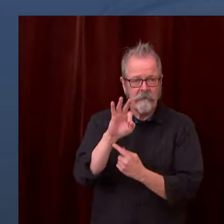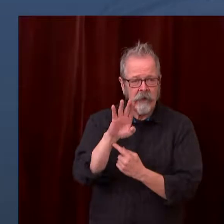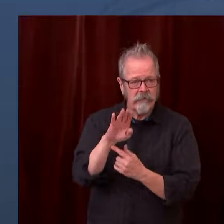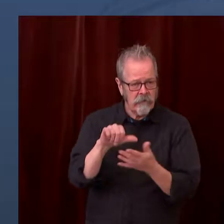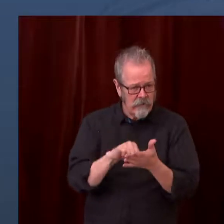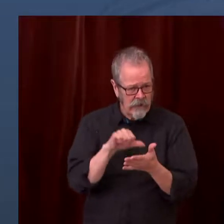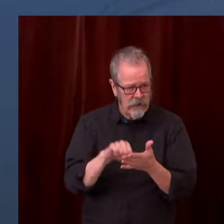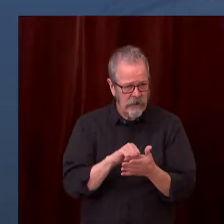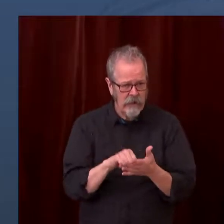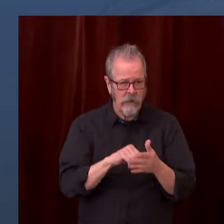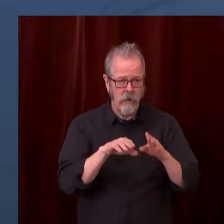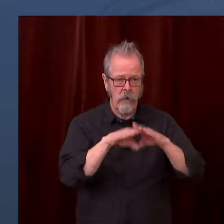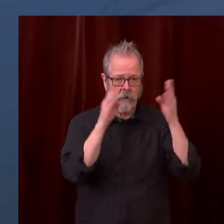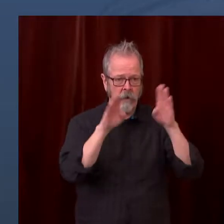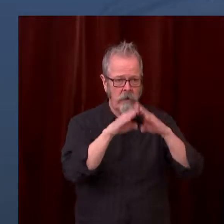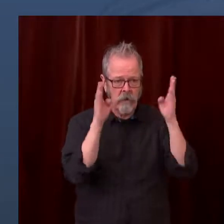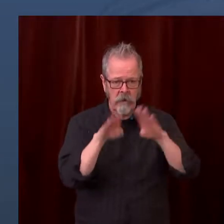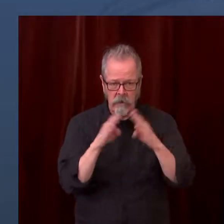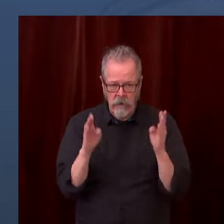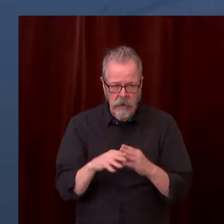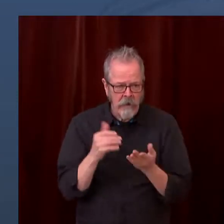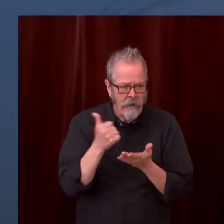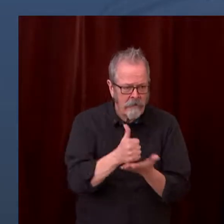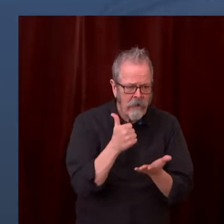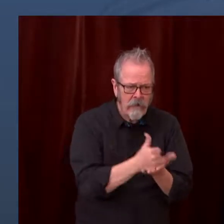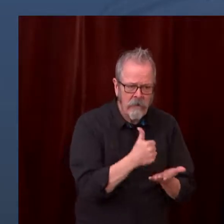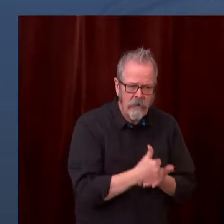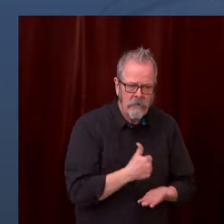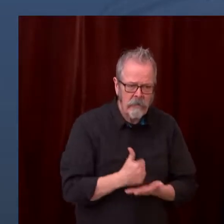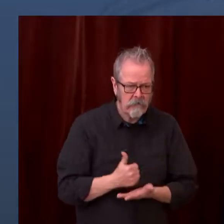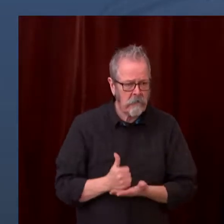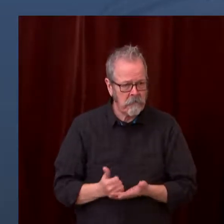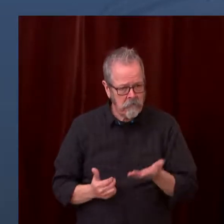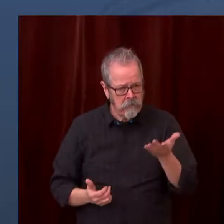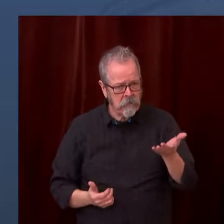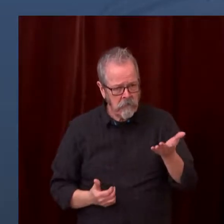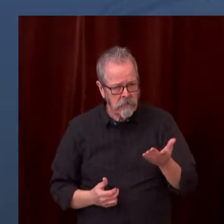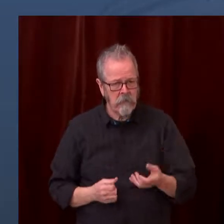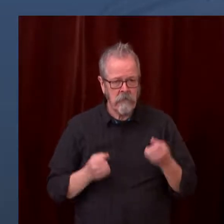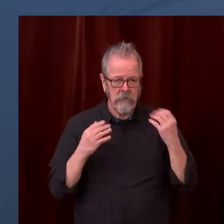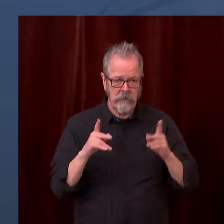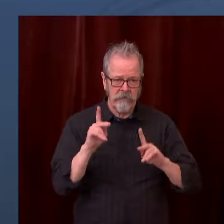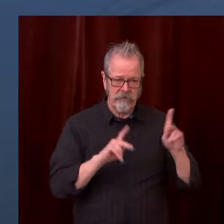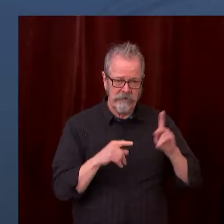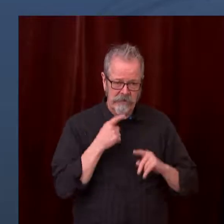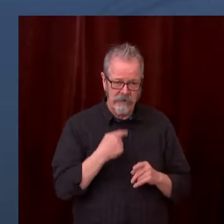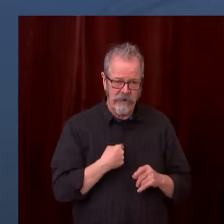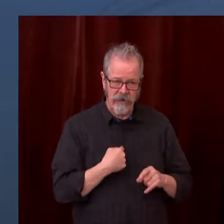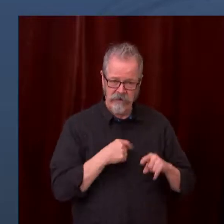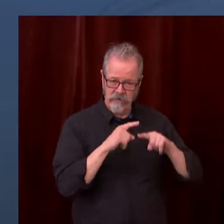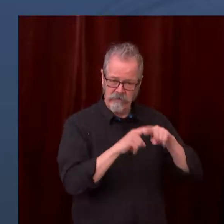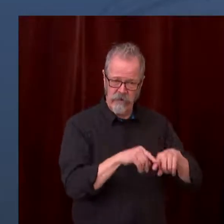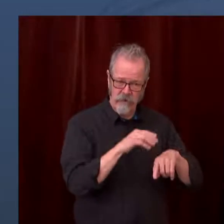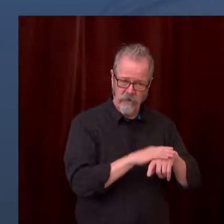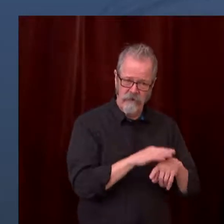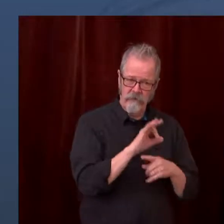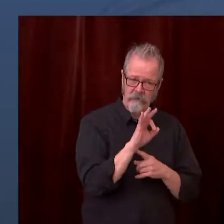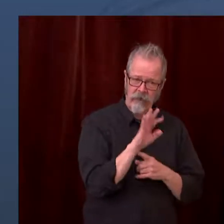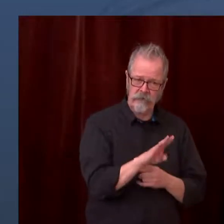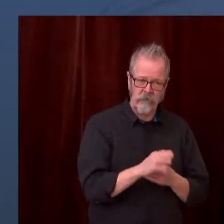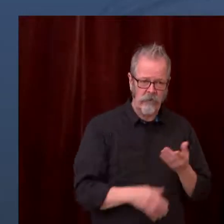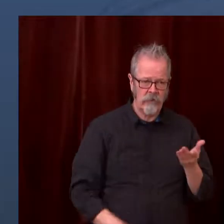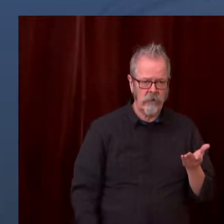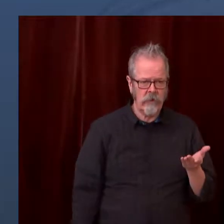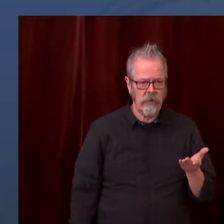area. What do you say to that? Some people are a little frustrated that they're having to turn to Facebook instead of their own state Department of Health to get